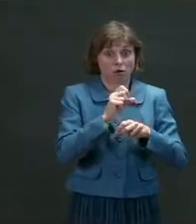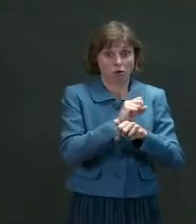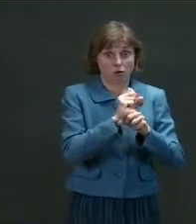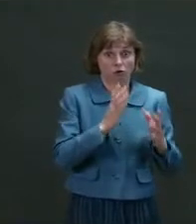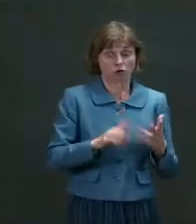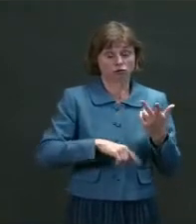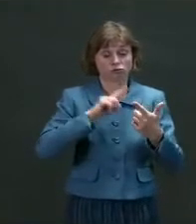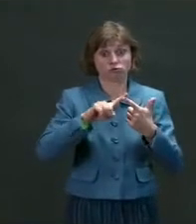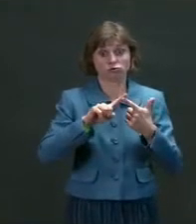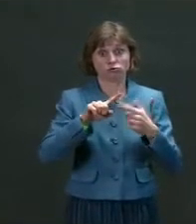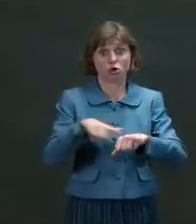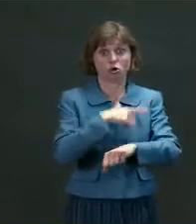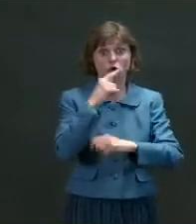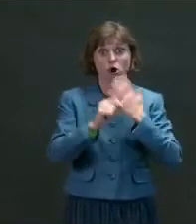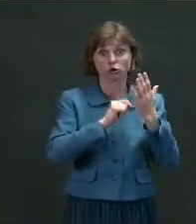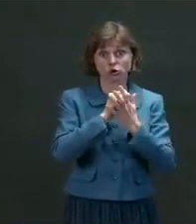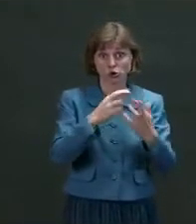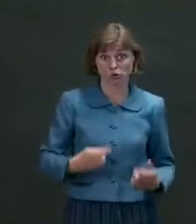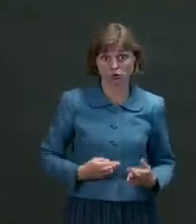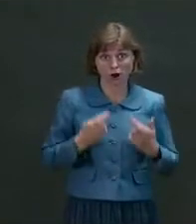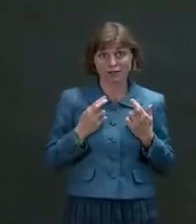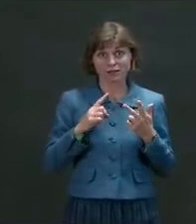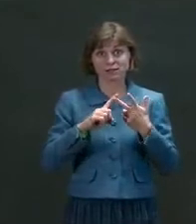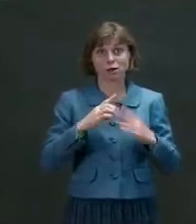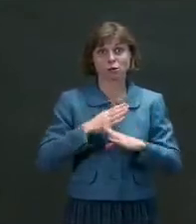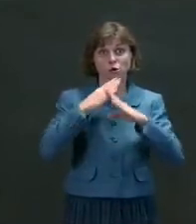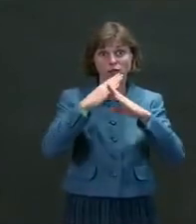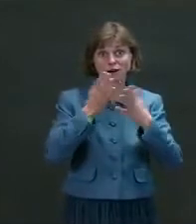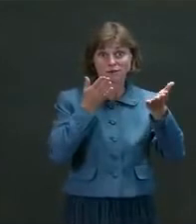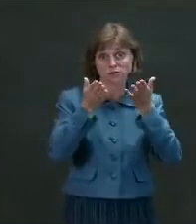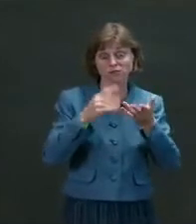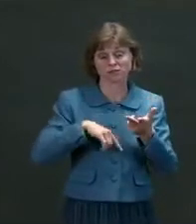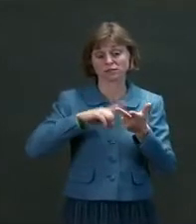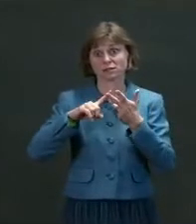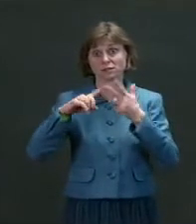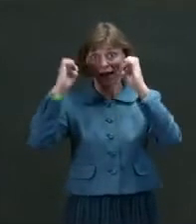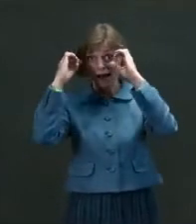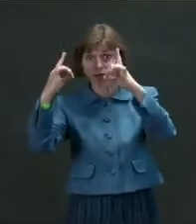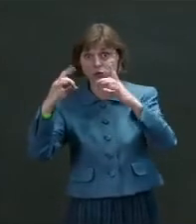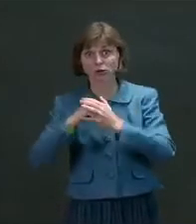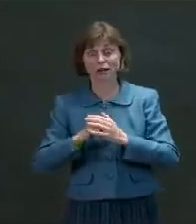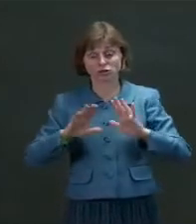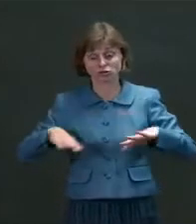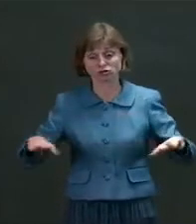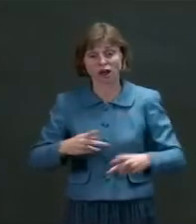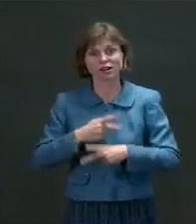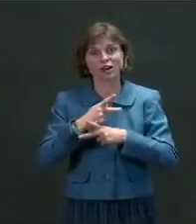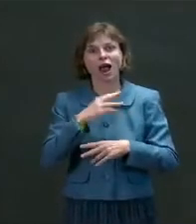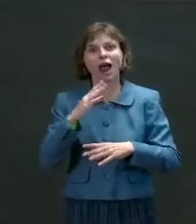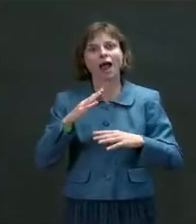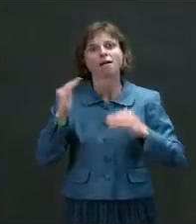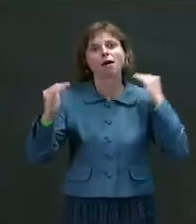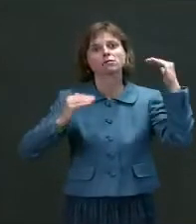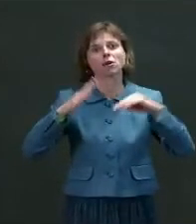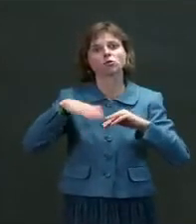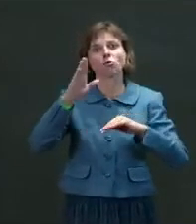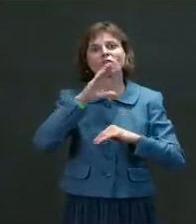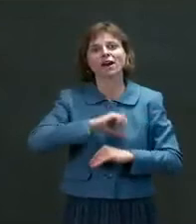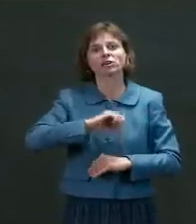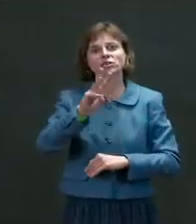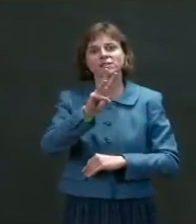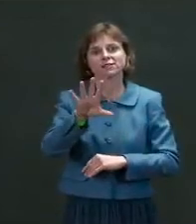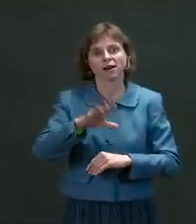protective services, our educators and childcare, as well as adults over the age of 65. One of the other things that